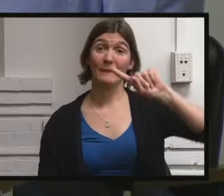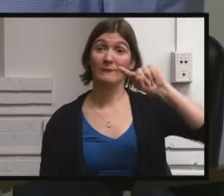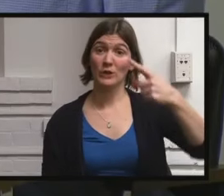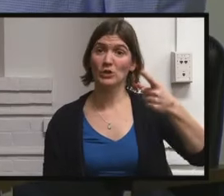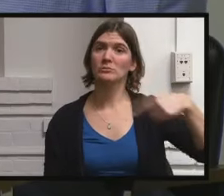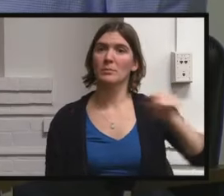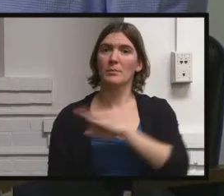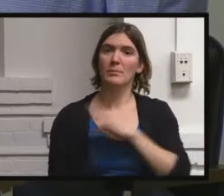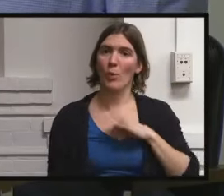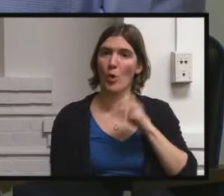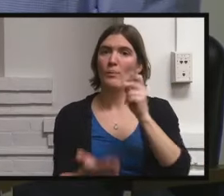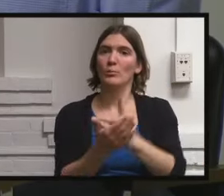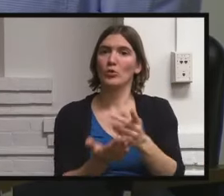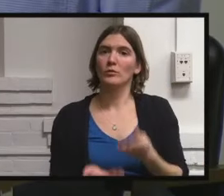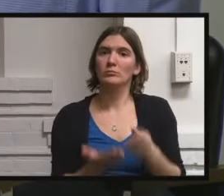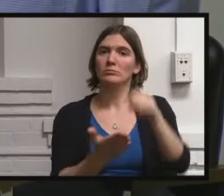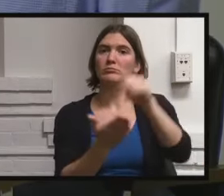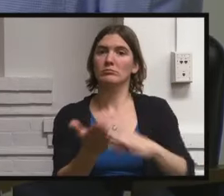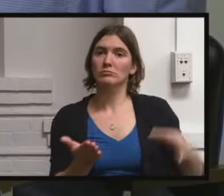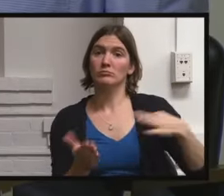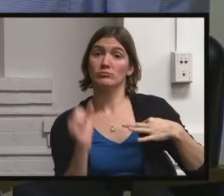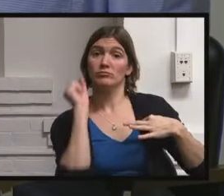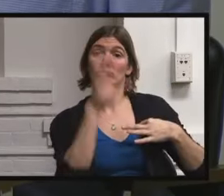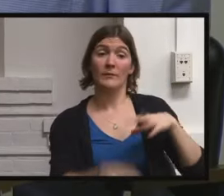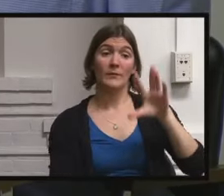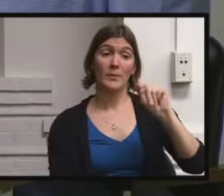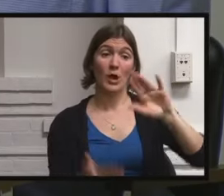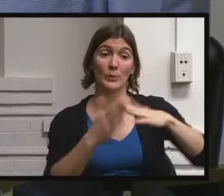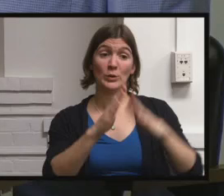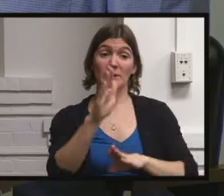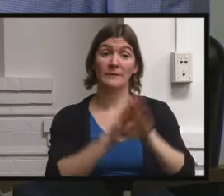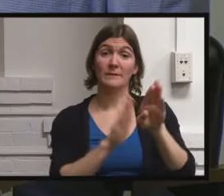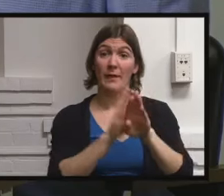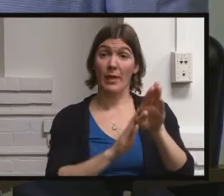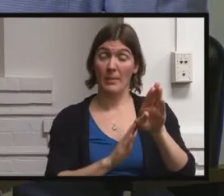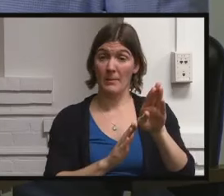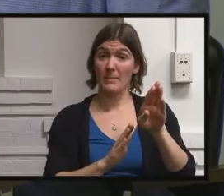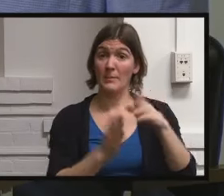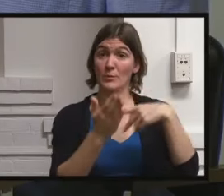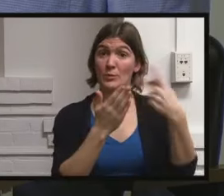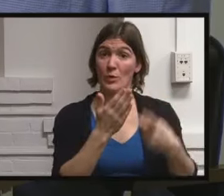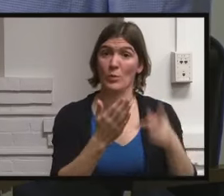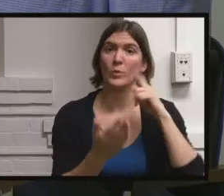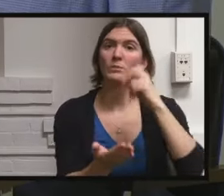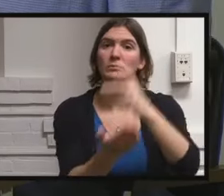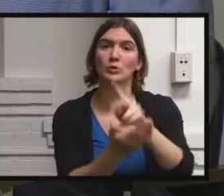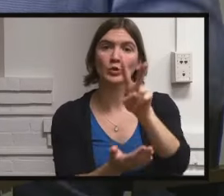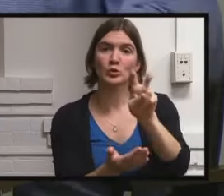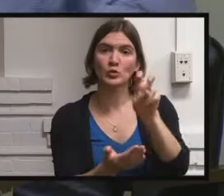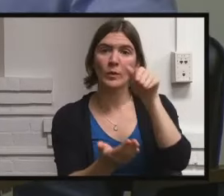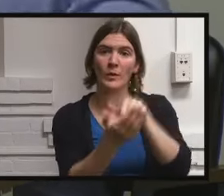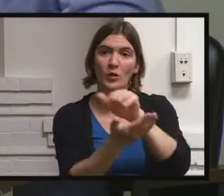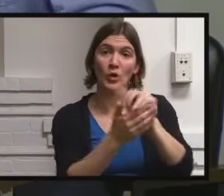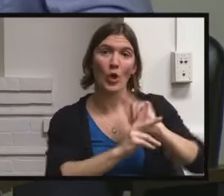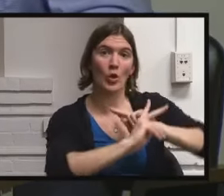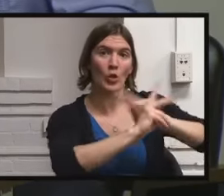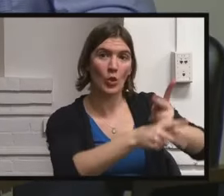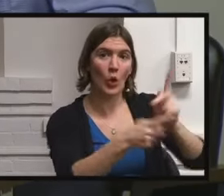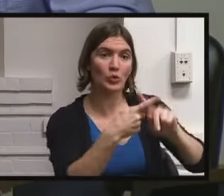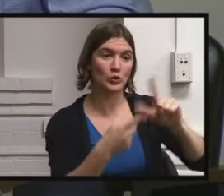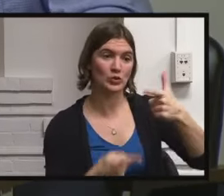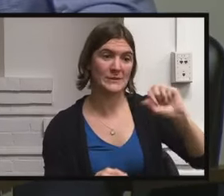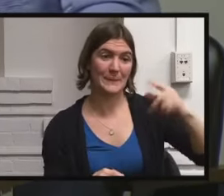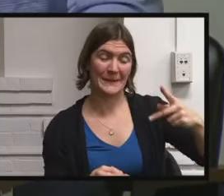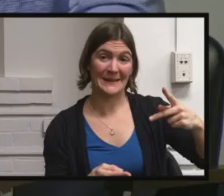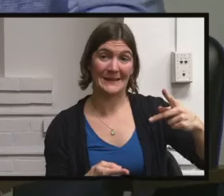to the Vermont Community Development Program, we also approved a $200,000 loan to GS Precision with terms